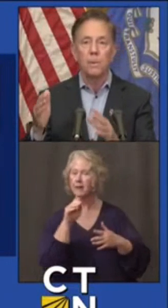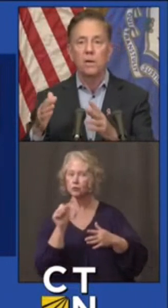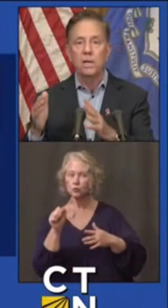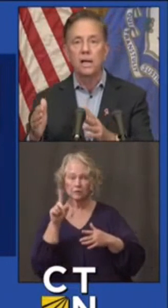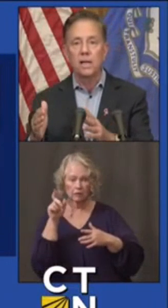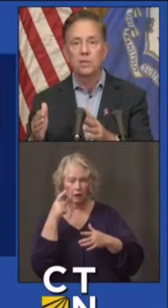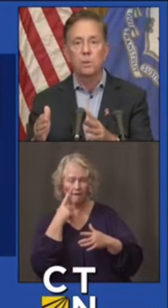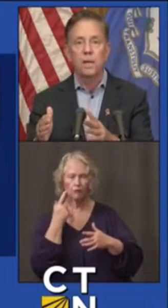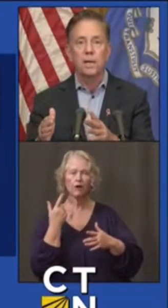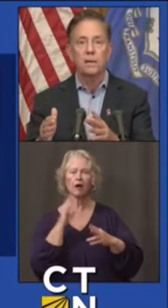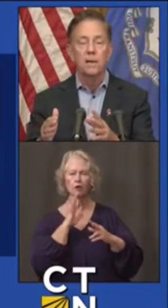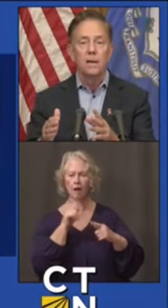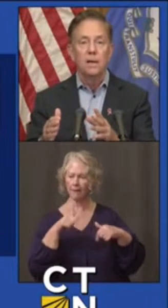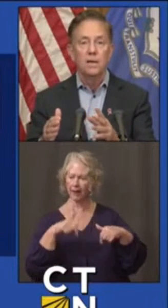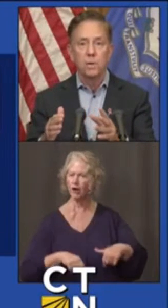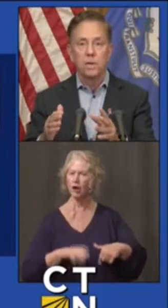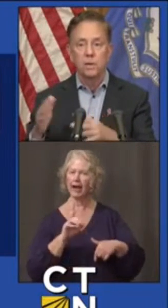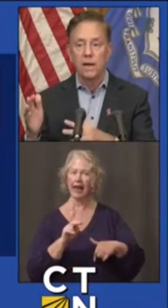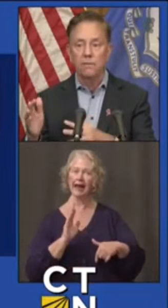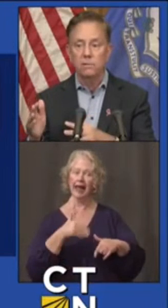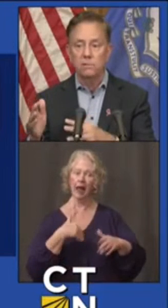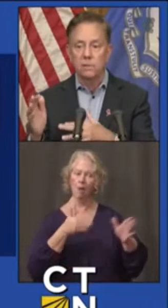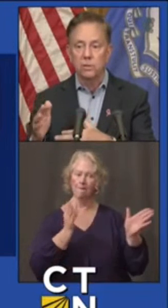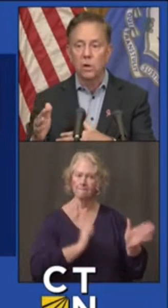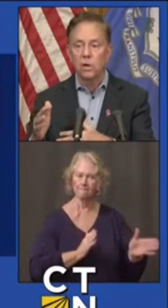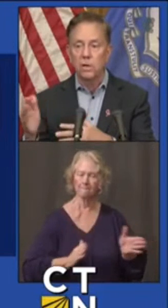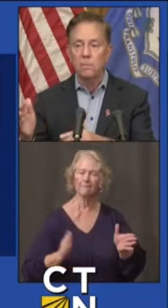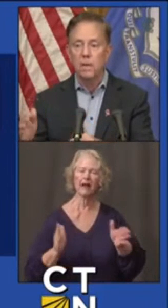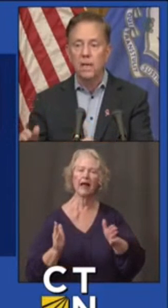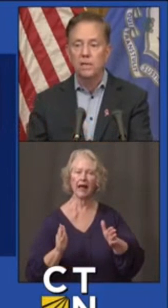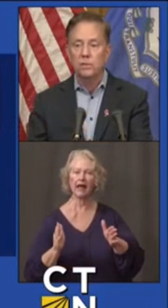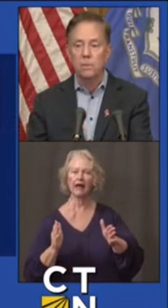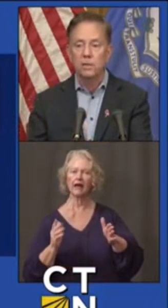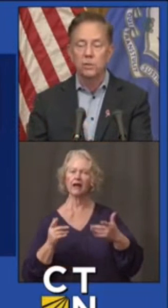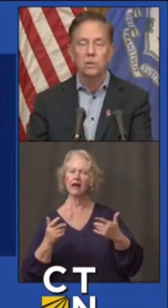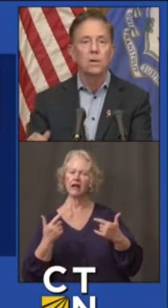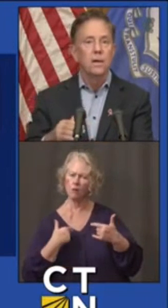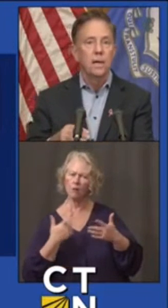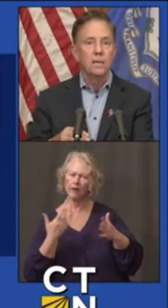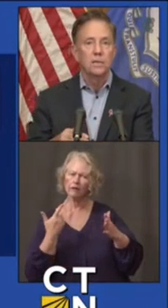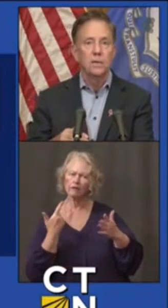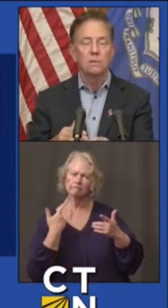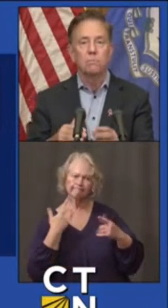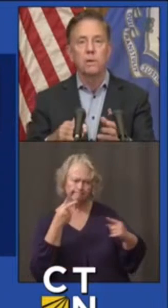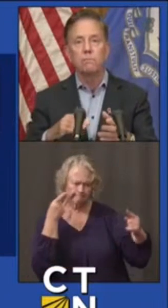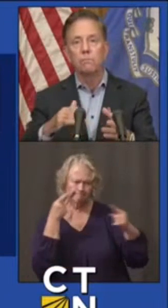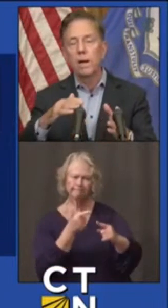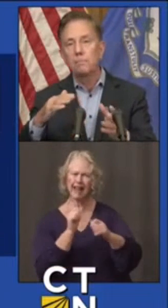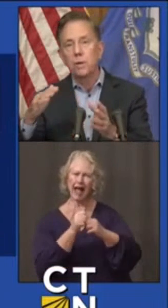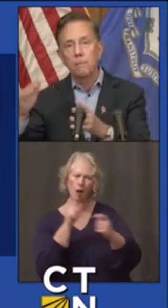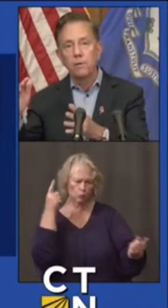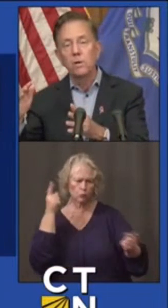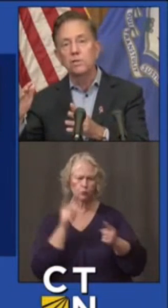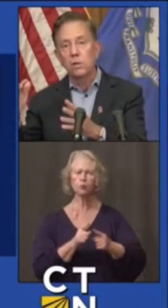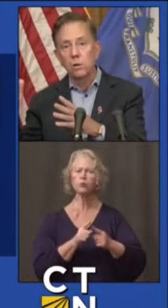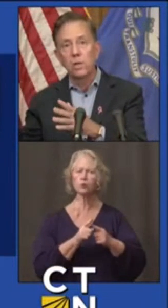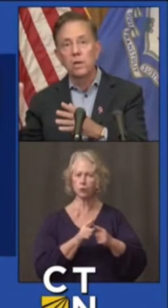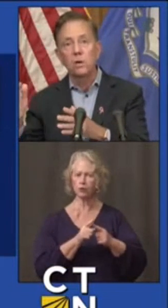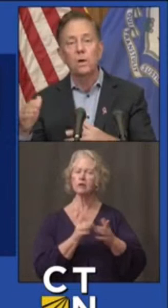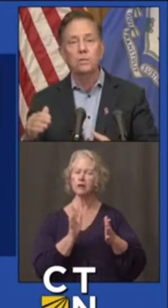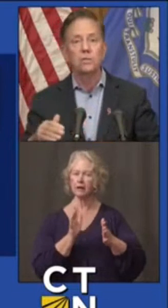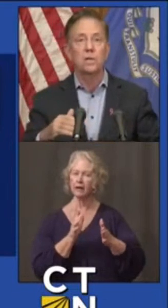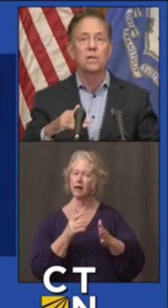about Connecticut's plan as we have a targeted mitigation measure. And we ramped up very slowly